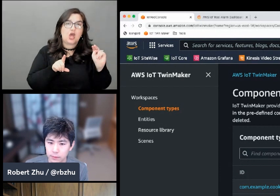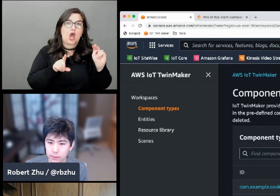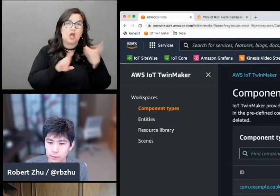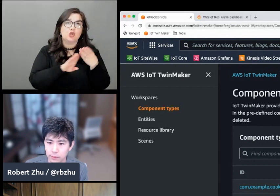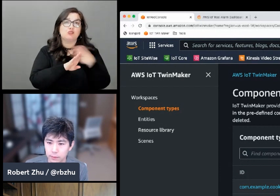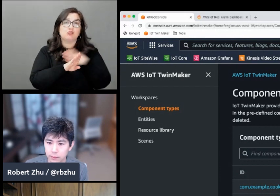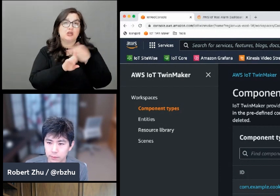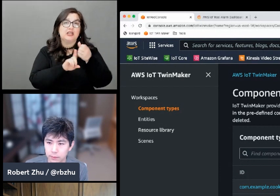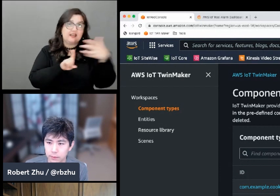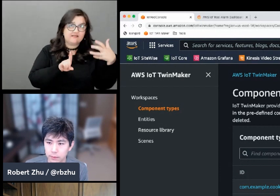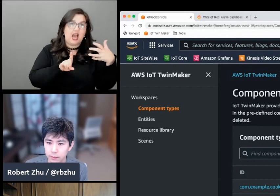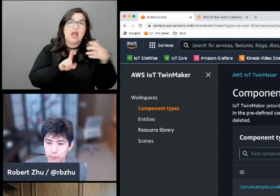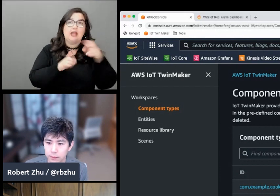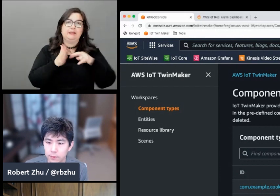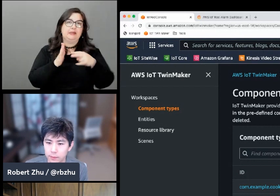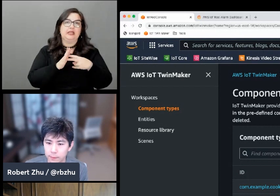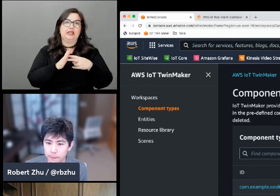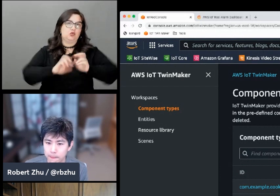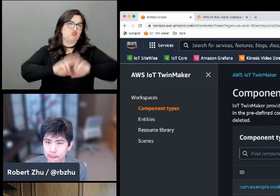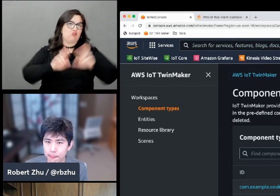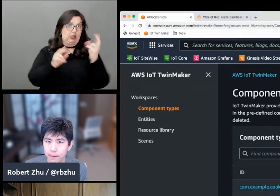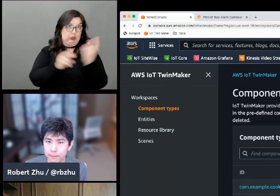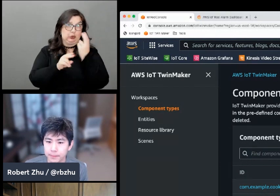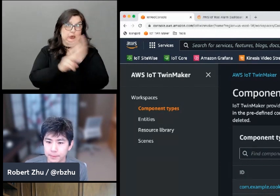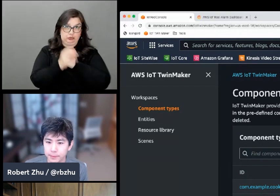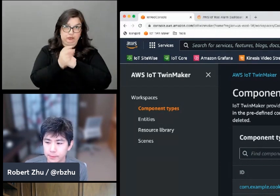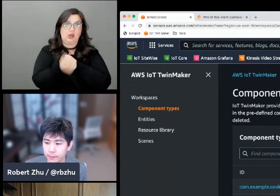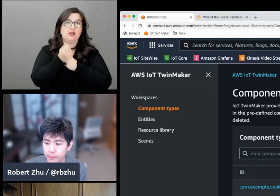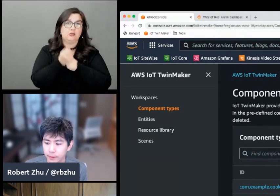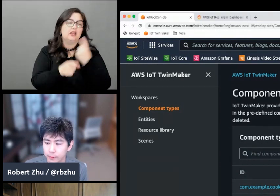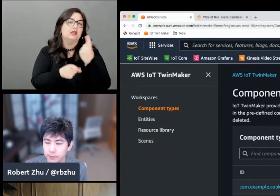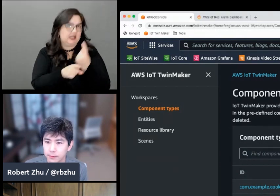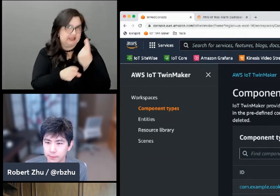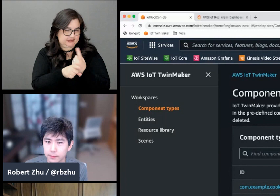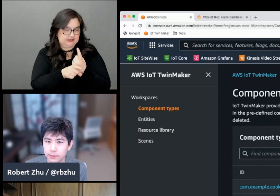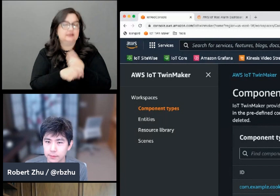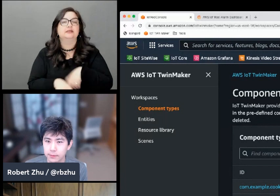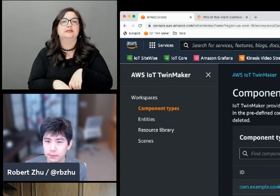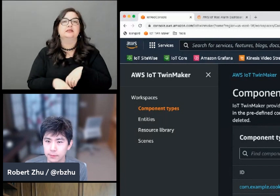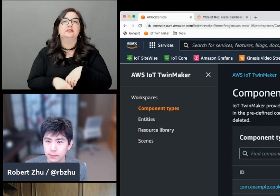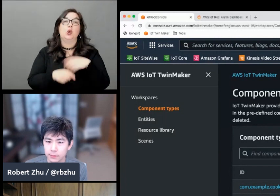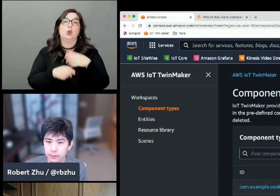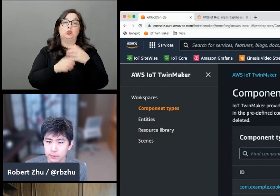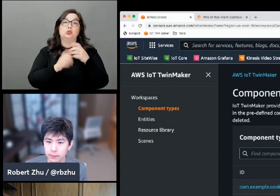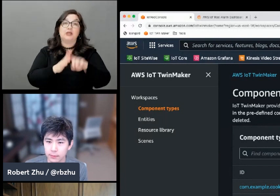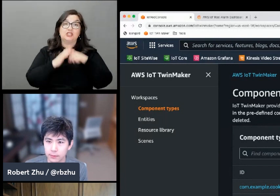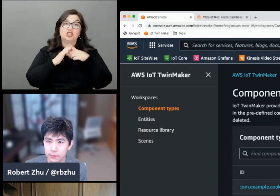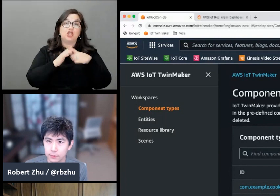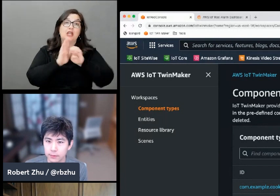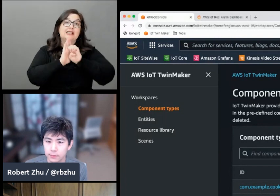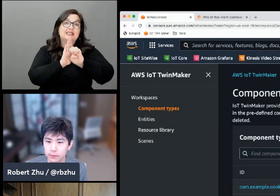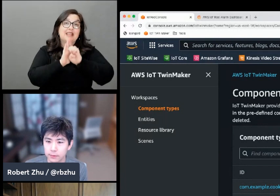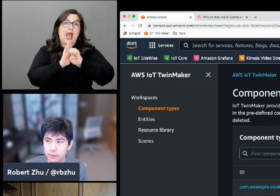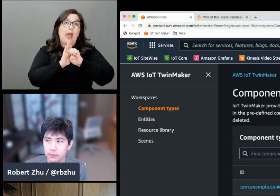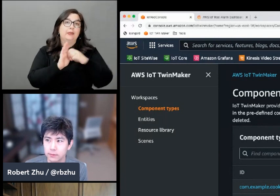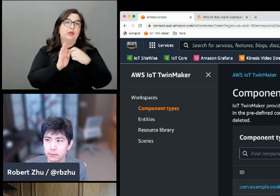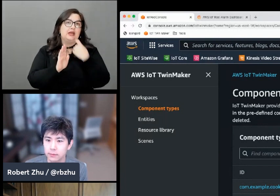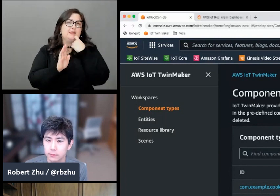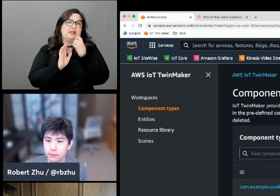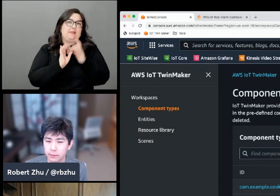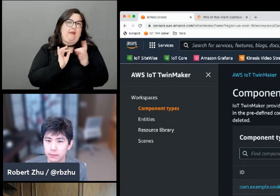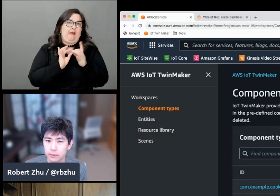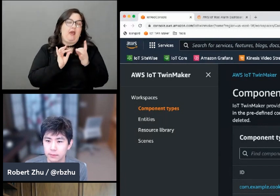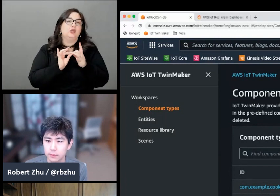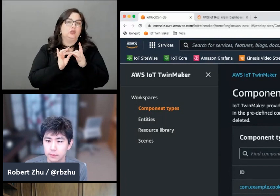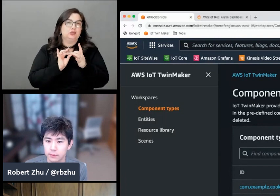box. That's correct. Yep. And so the getting started example that I mentioned, if you go to GitHub